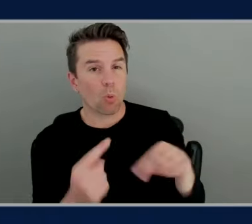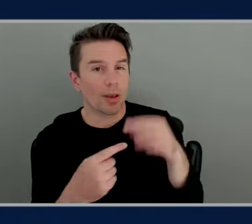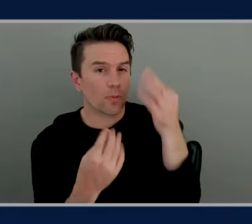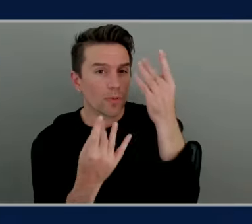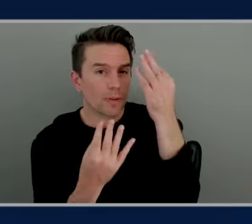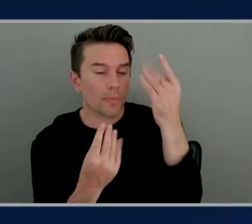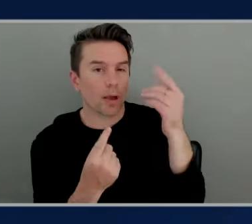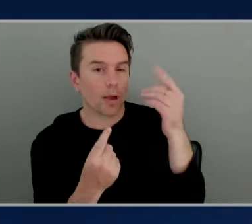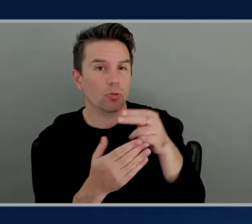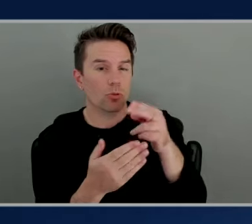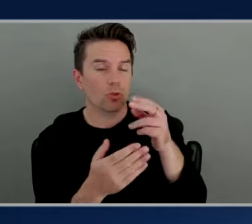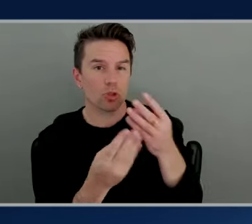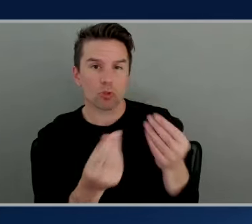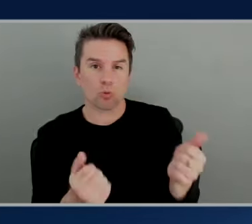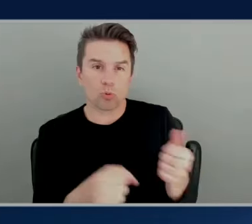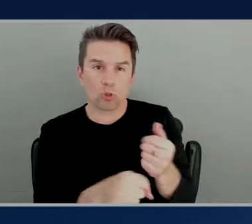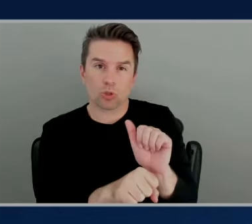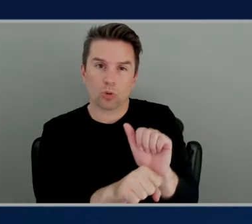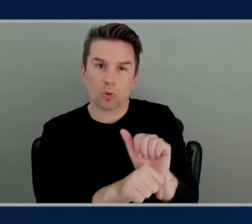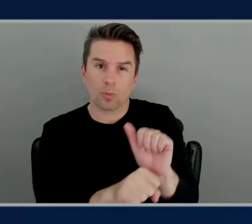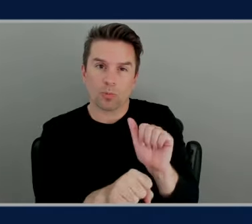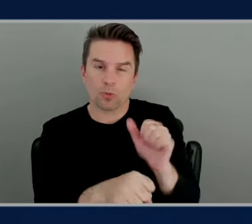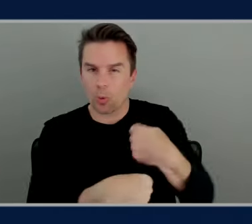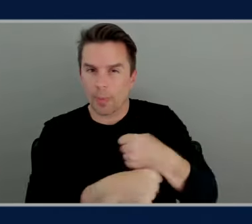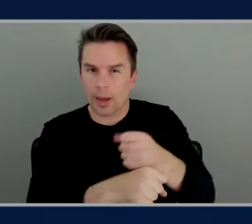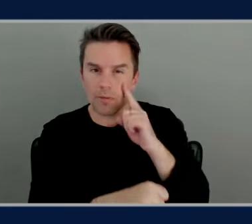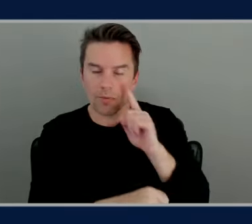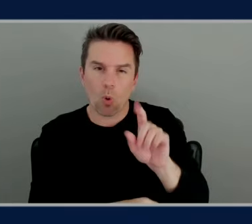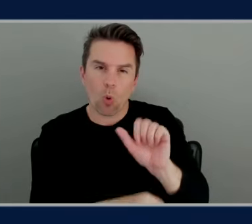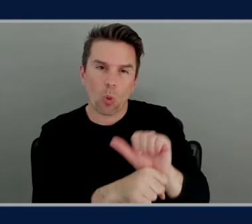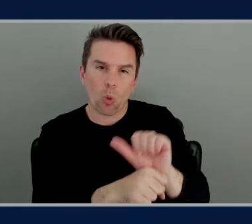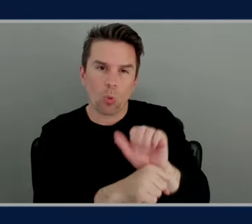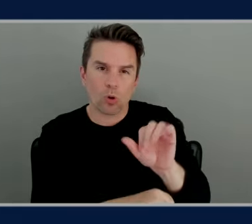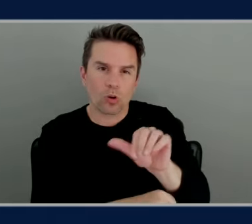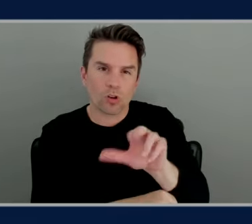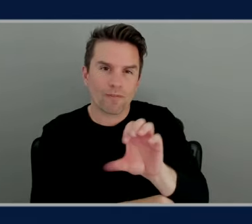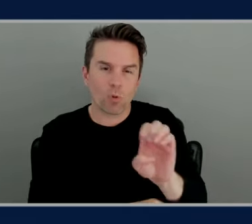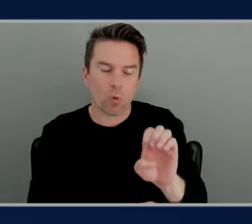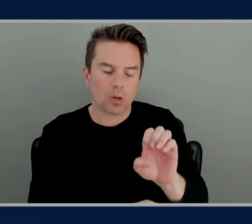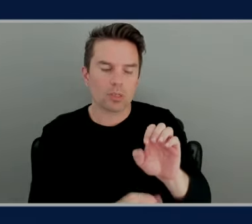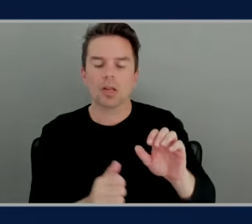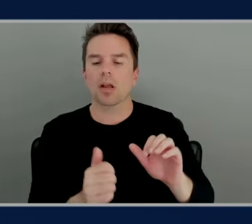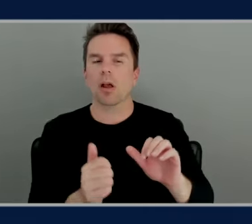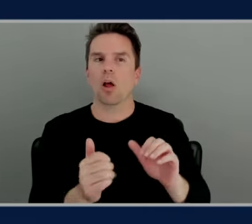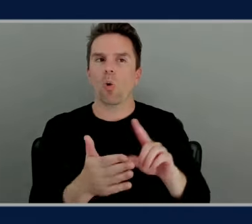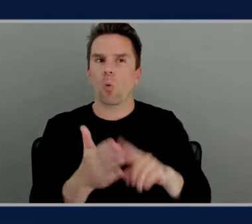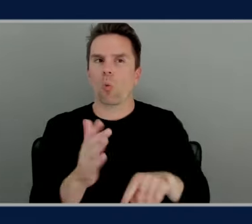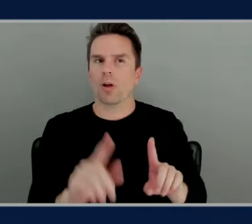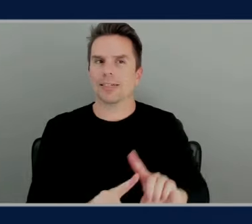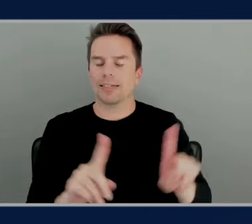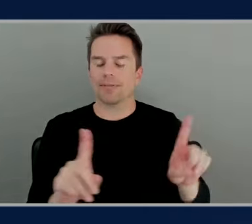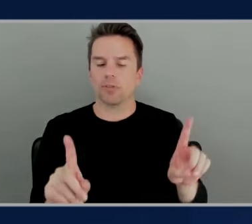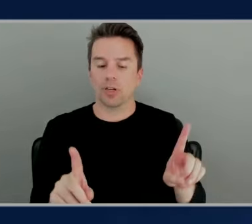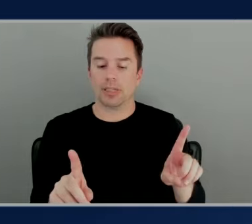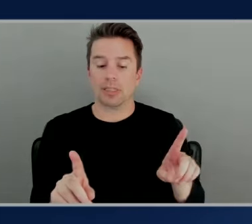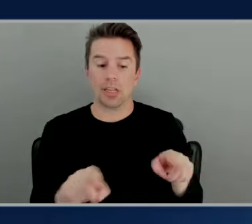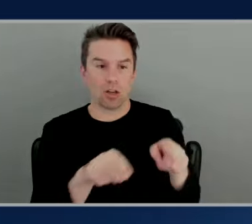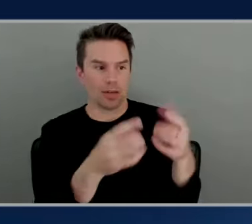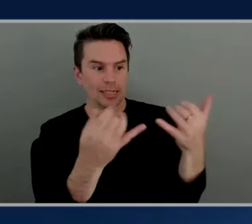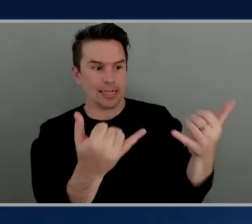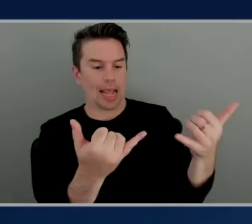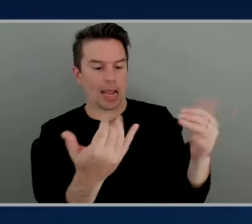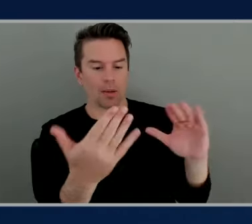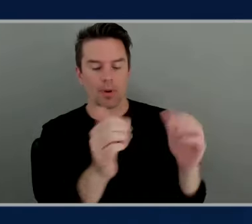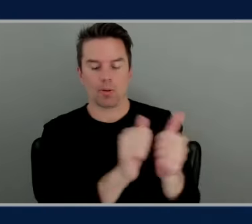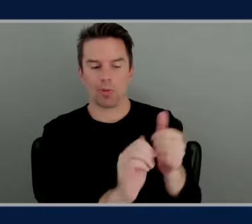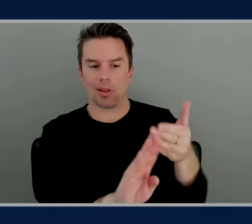for the workforce, what difference has it made compared to where you were, you know, 10 years ago of getting up in the